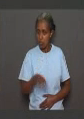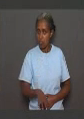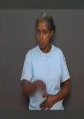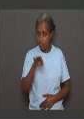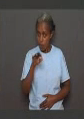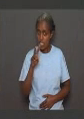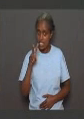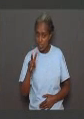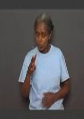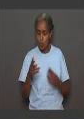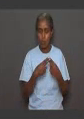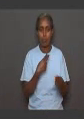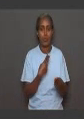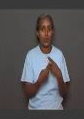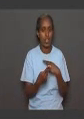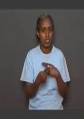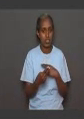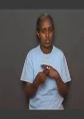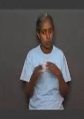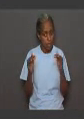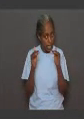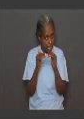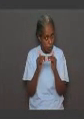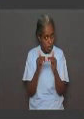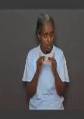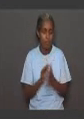the two products to be equal.